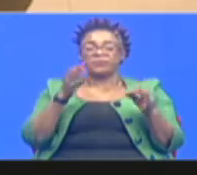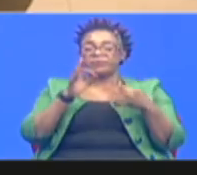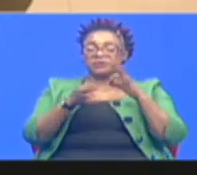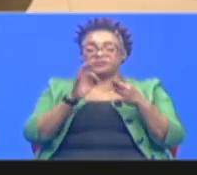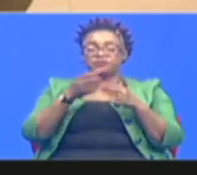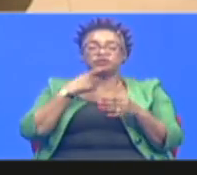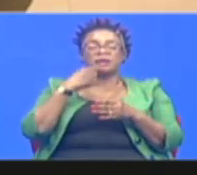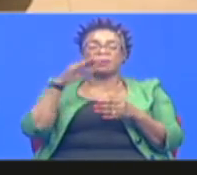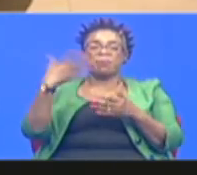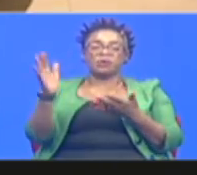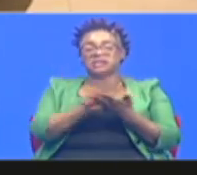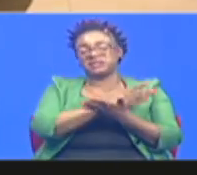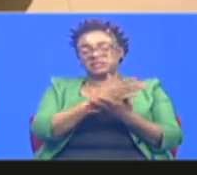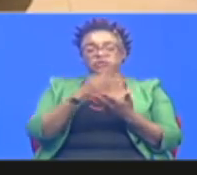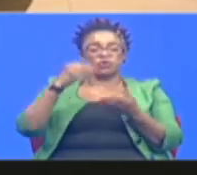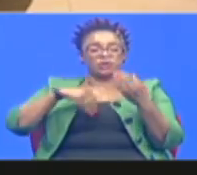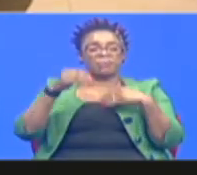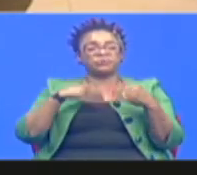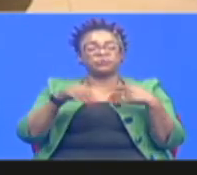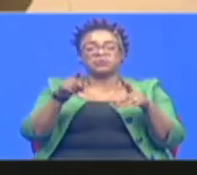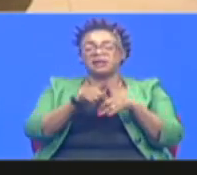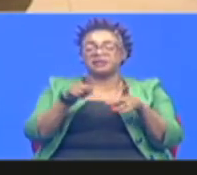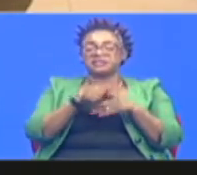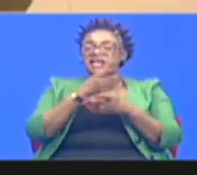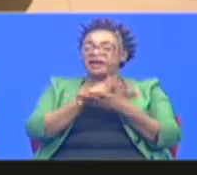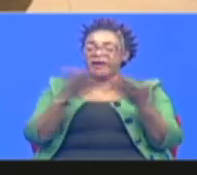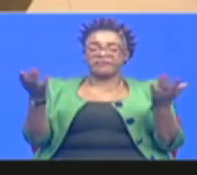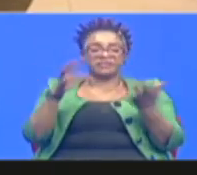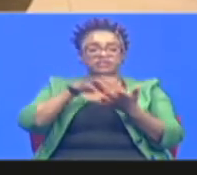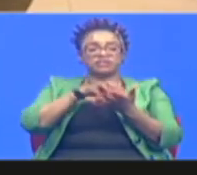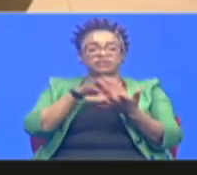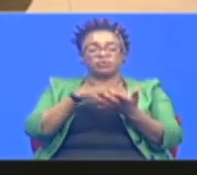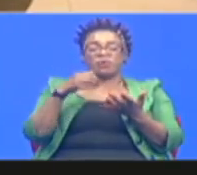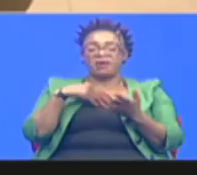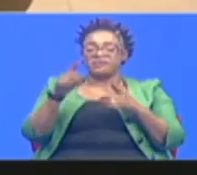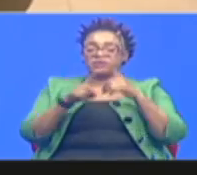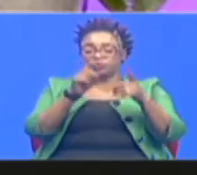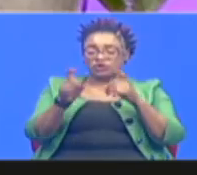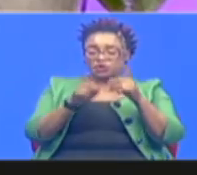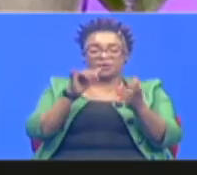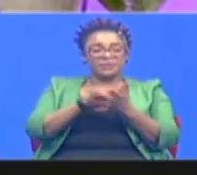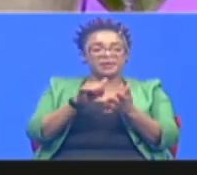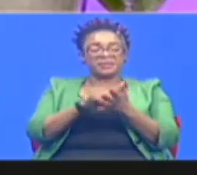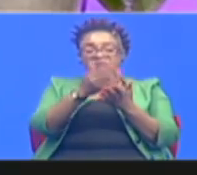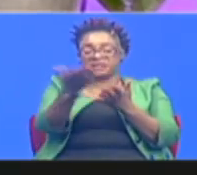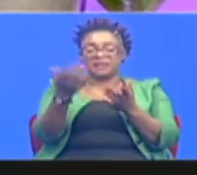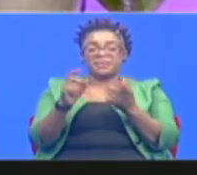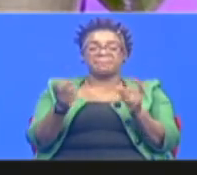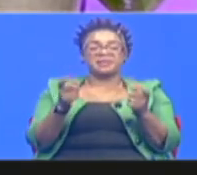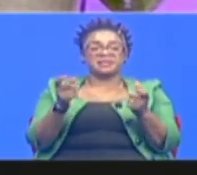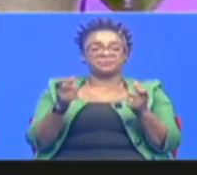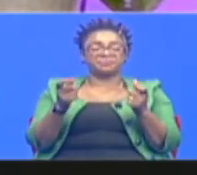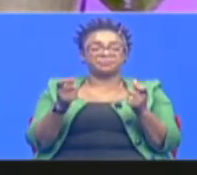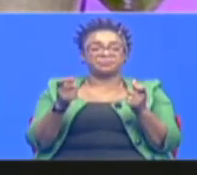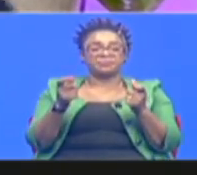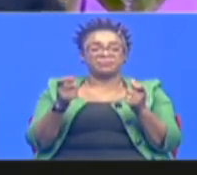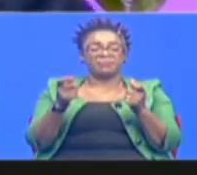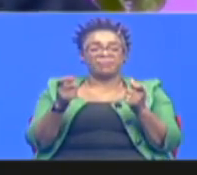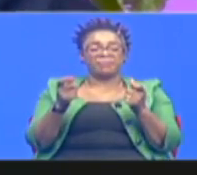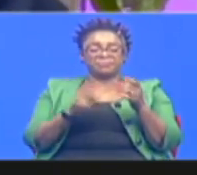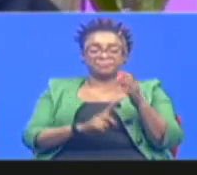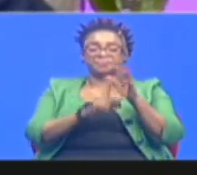eradicating corruption at every stage, there is a question that has also been in various media houses. A fortnight ago, you were before the Senate's County Public Accounts